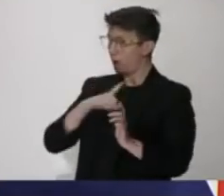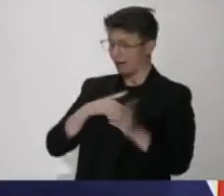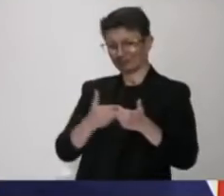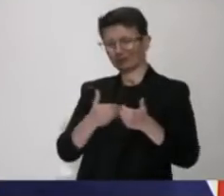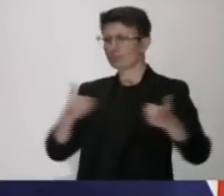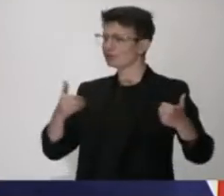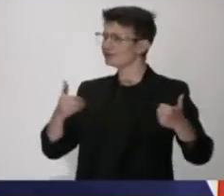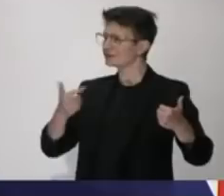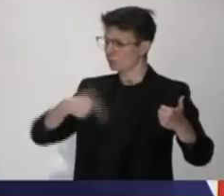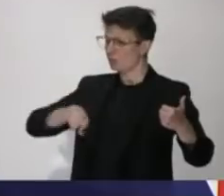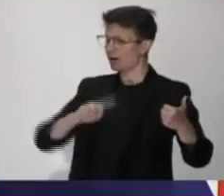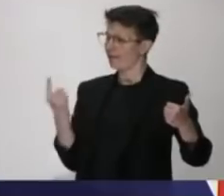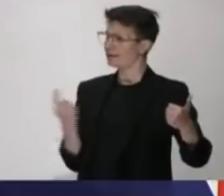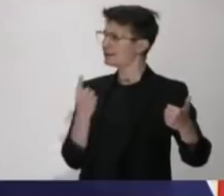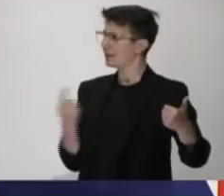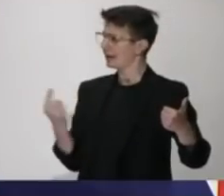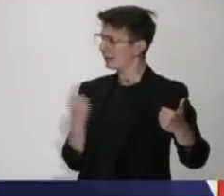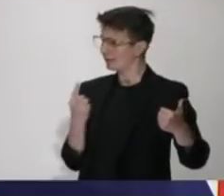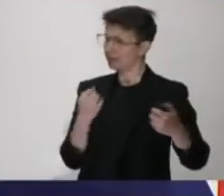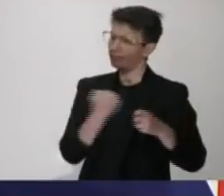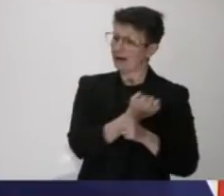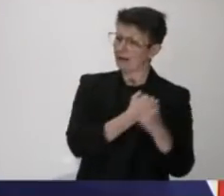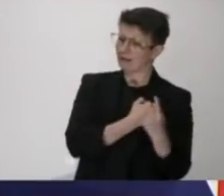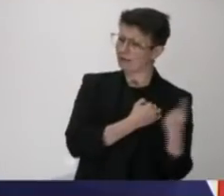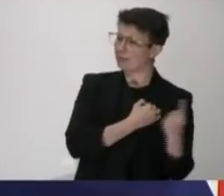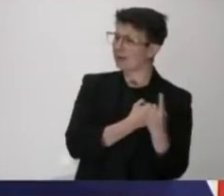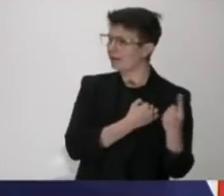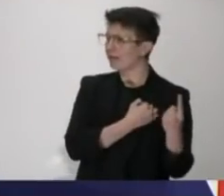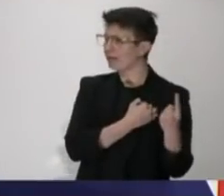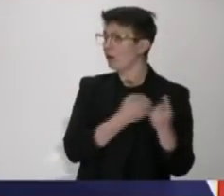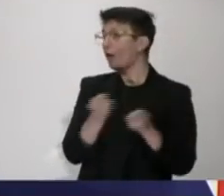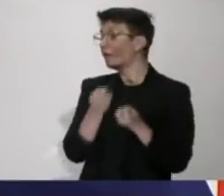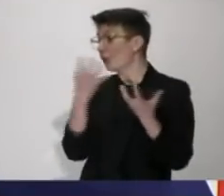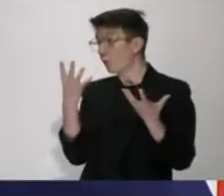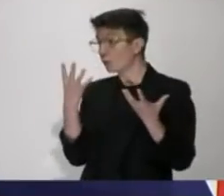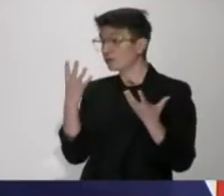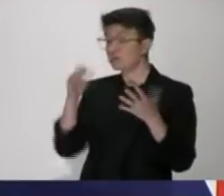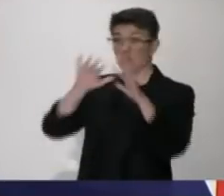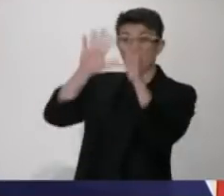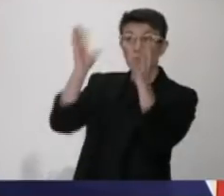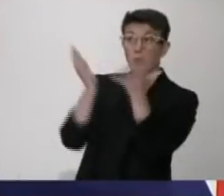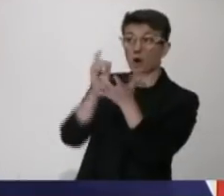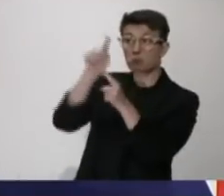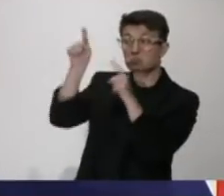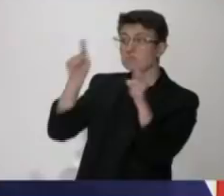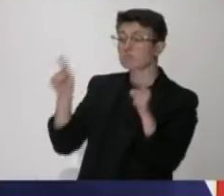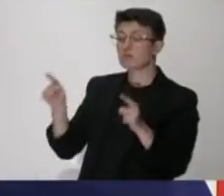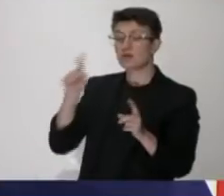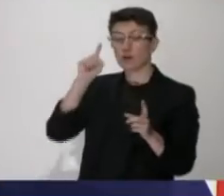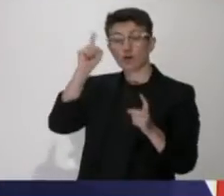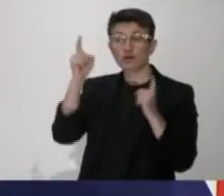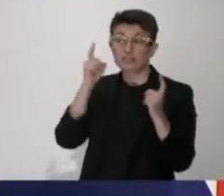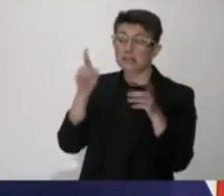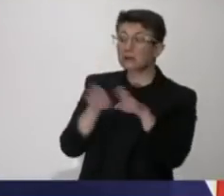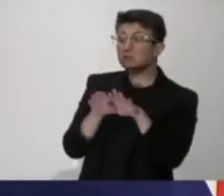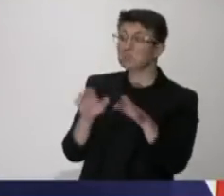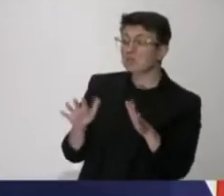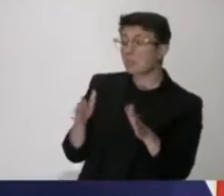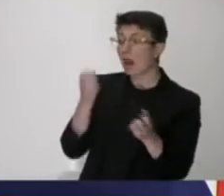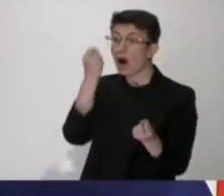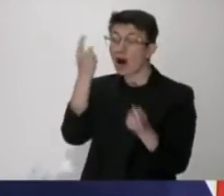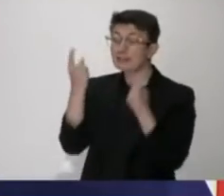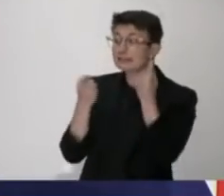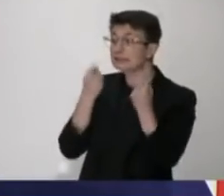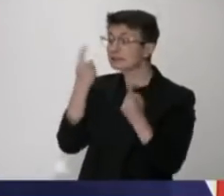there. Certainly that idea has gained a bit of currency around the world, but I'm still confident that we have a system in New Zealand where